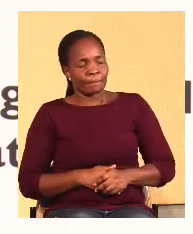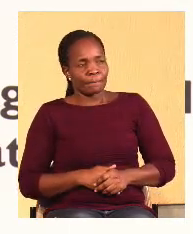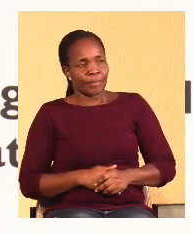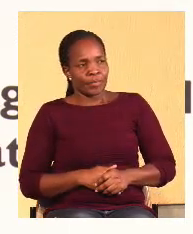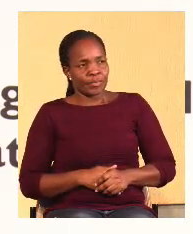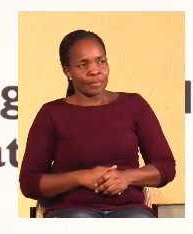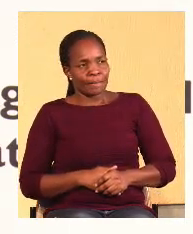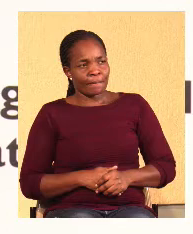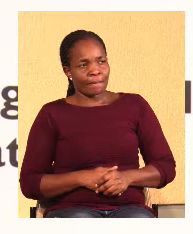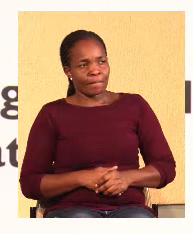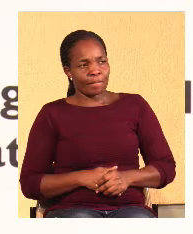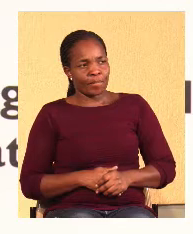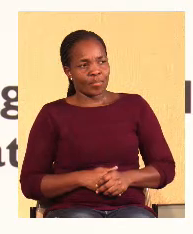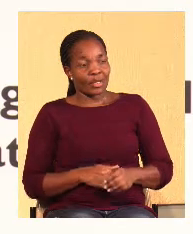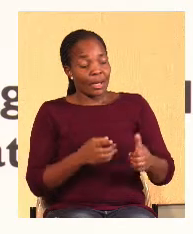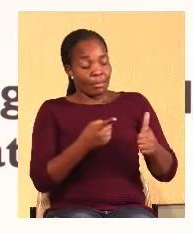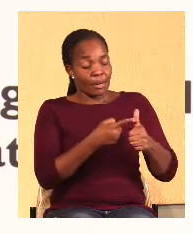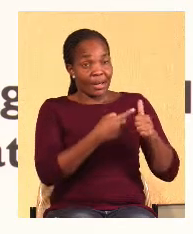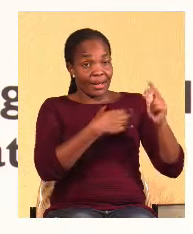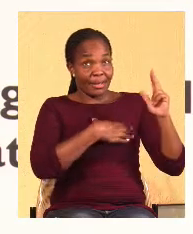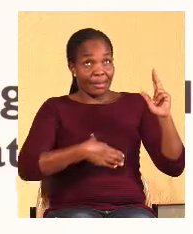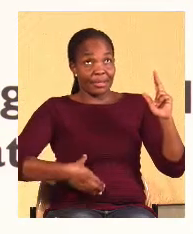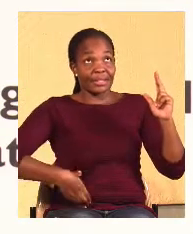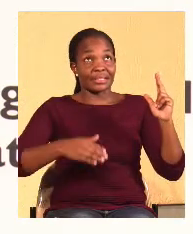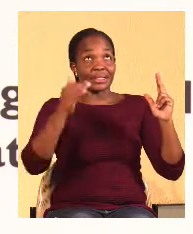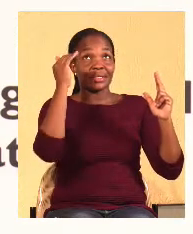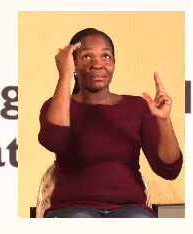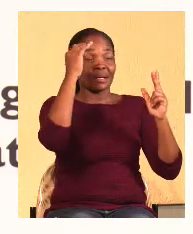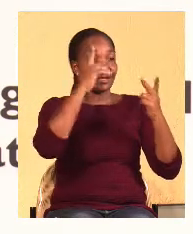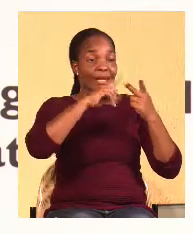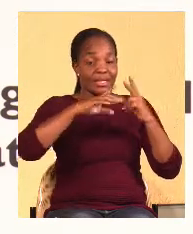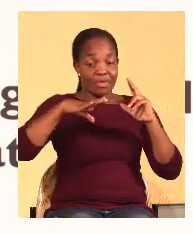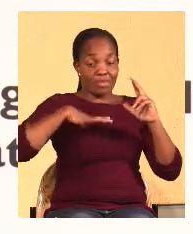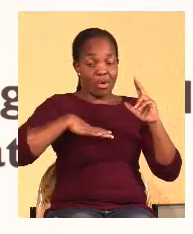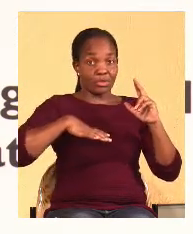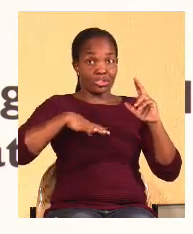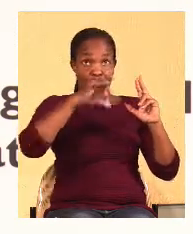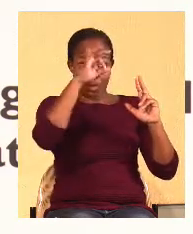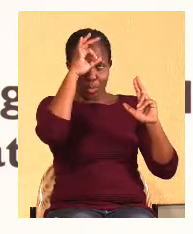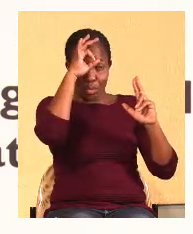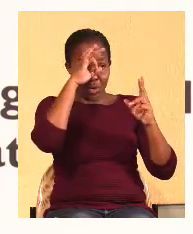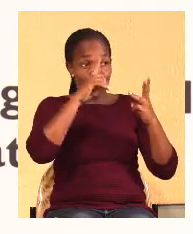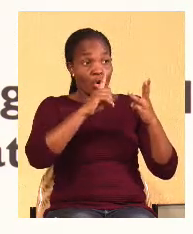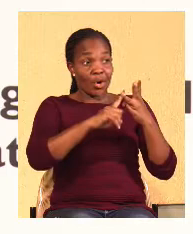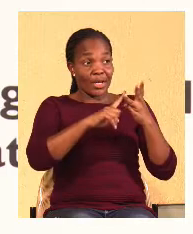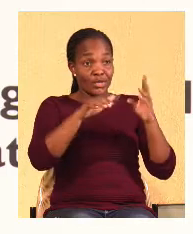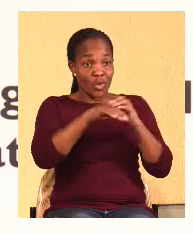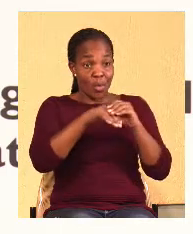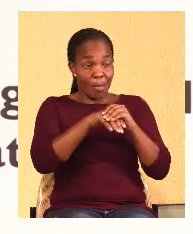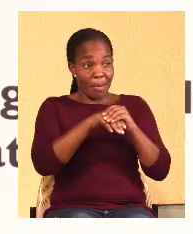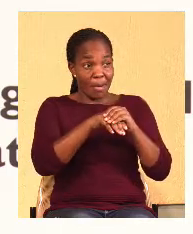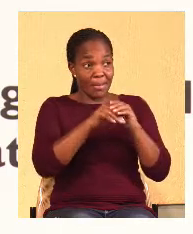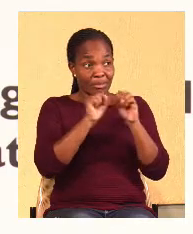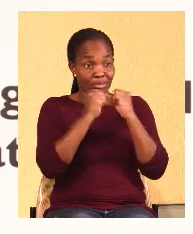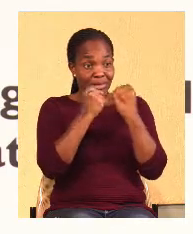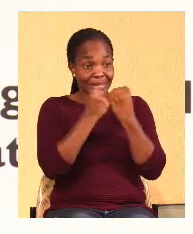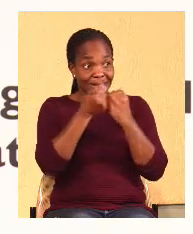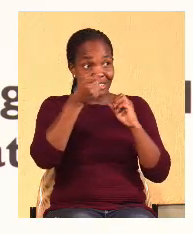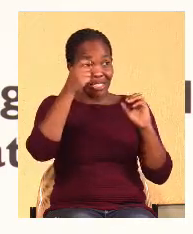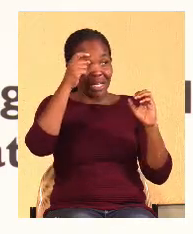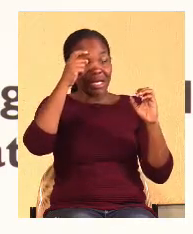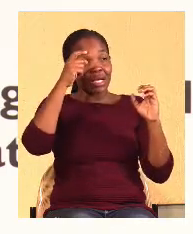reaffirm that both the head of state and the inspector general and members of the security cluster have been consistent,